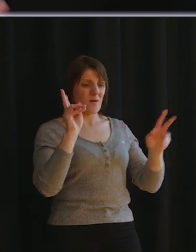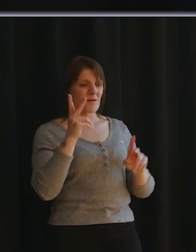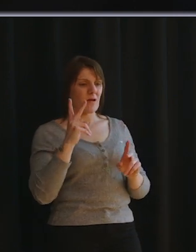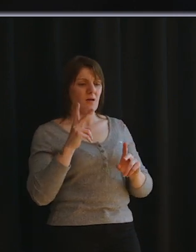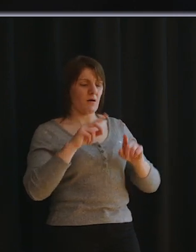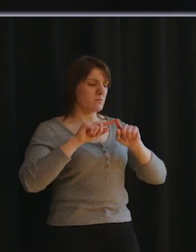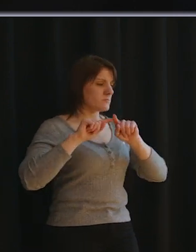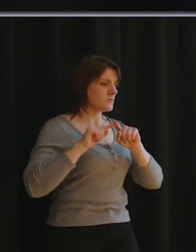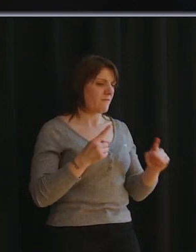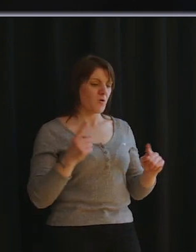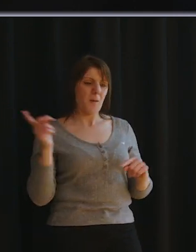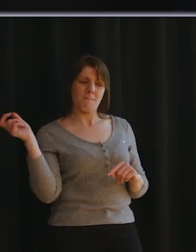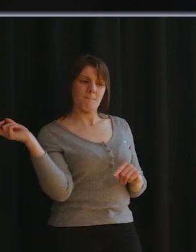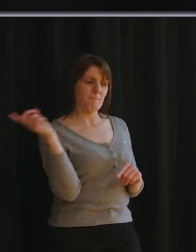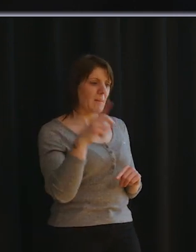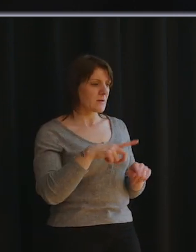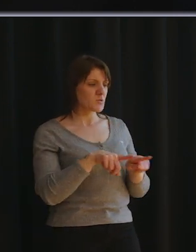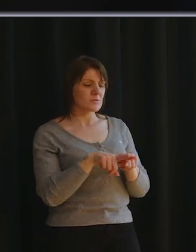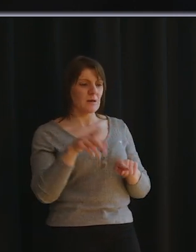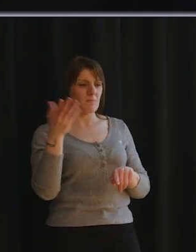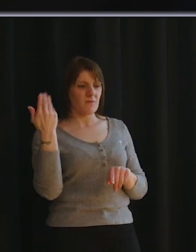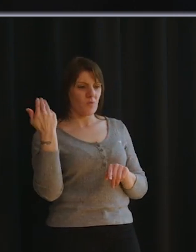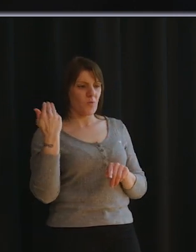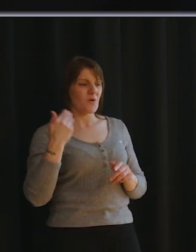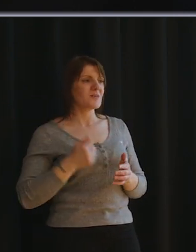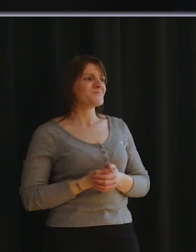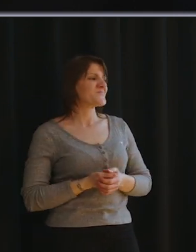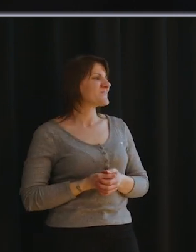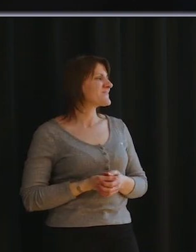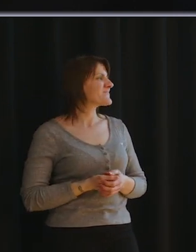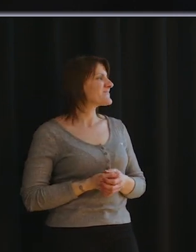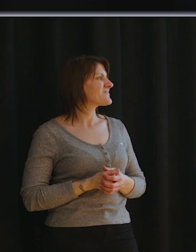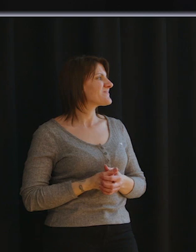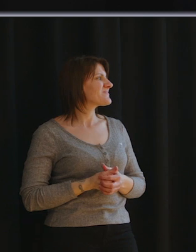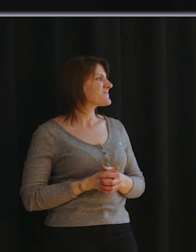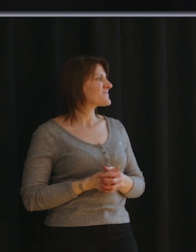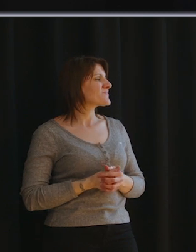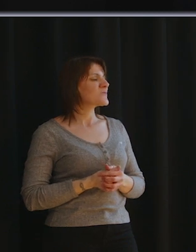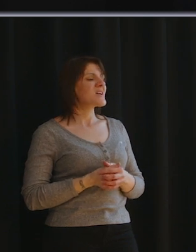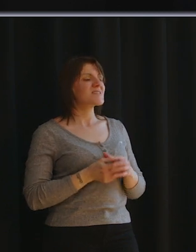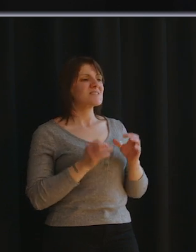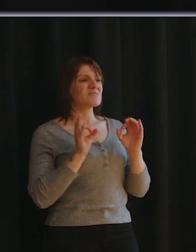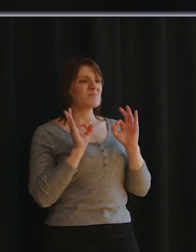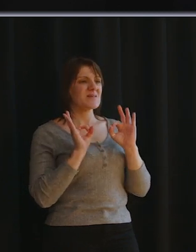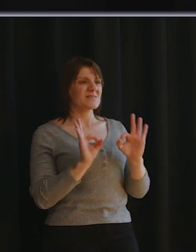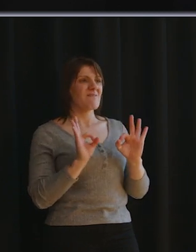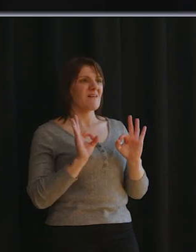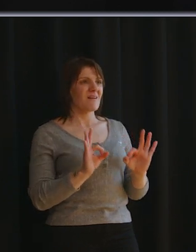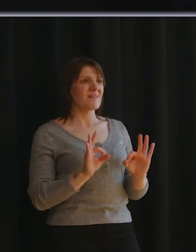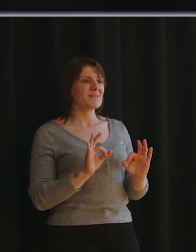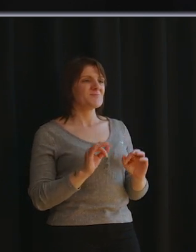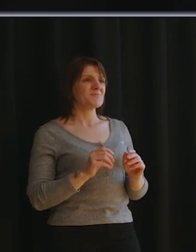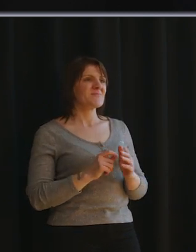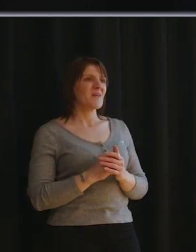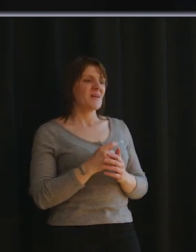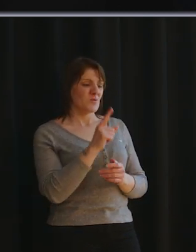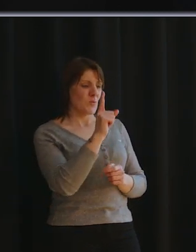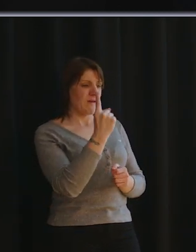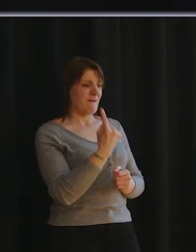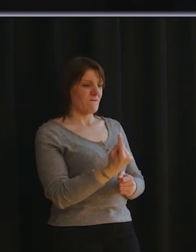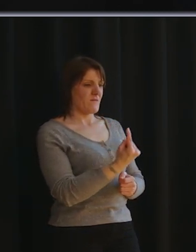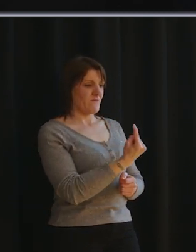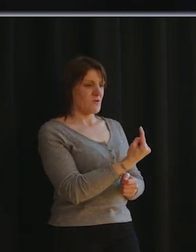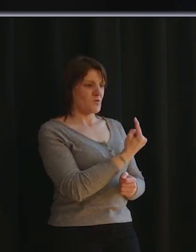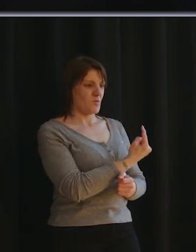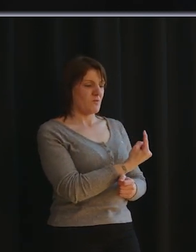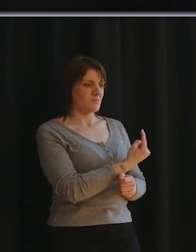is the specificity. I can speak, honest. The specificity of individuals'